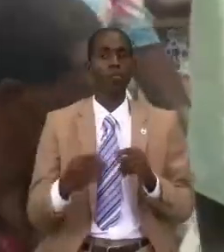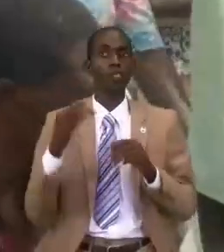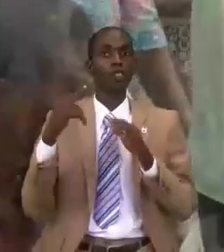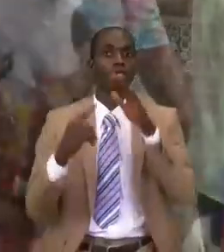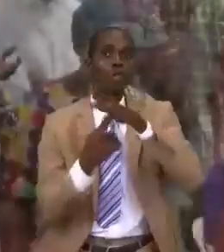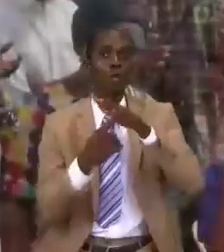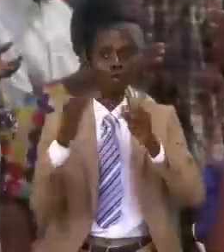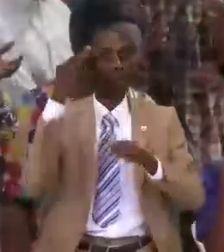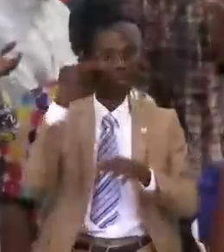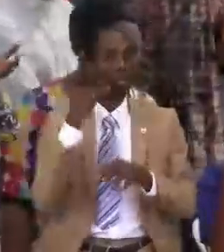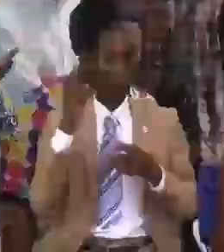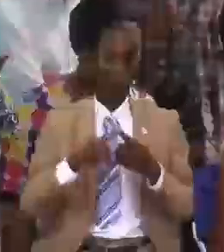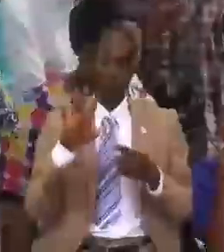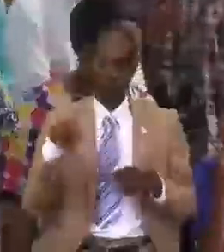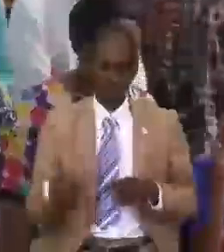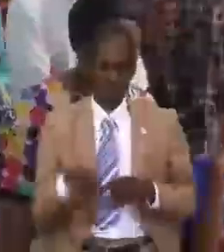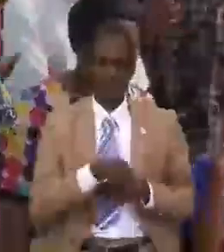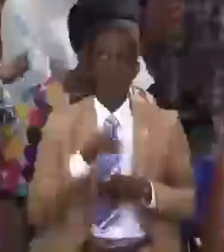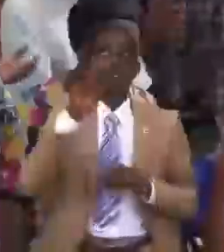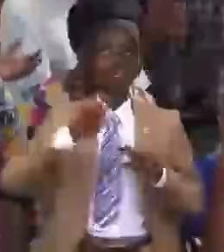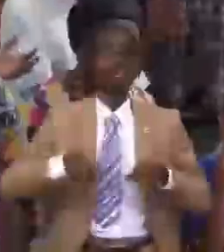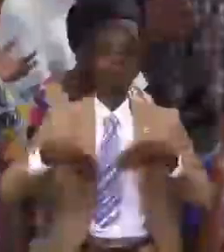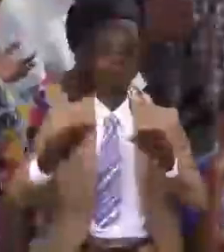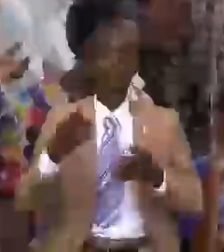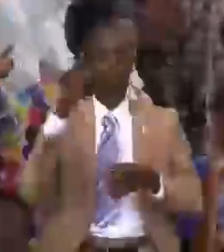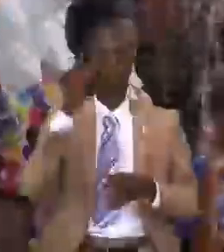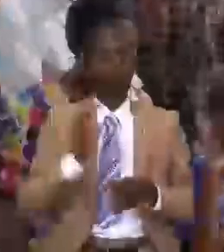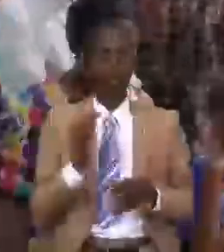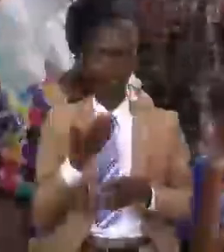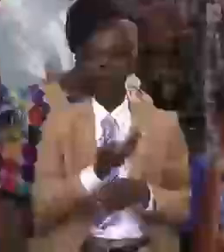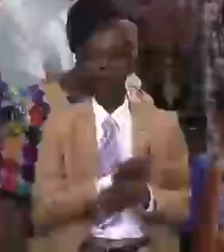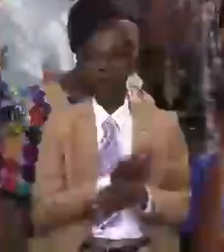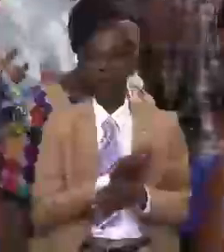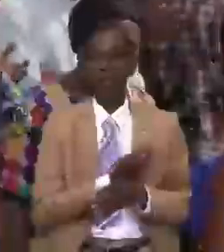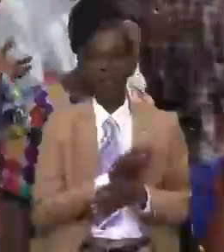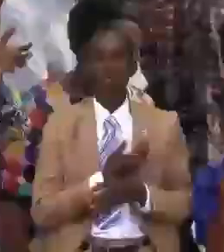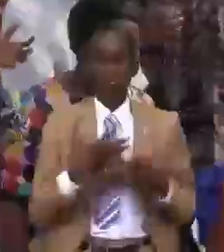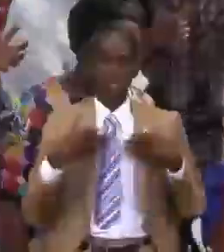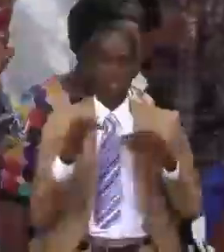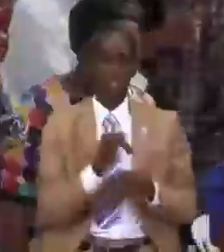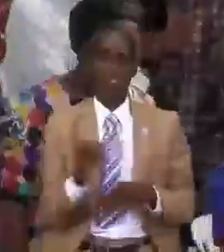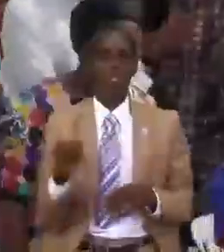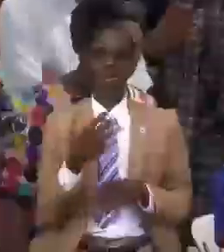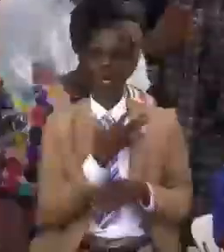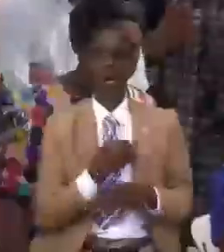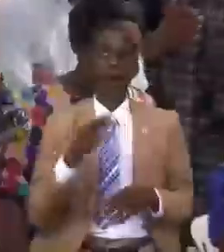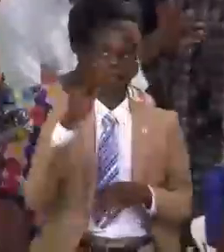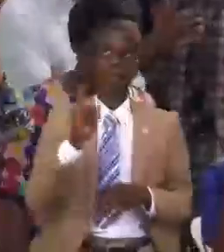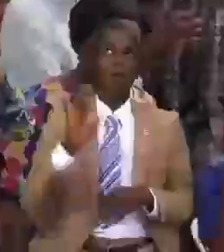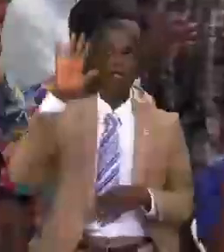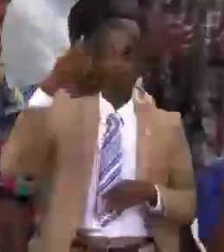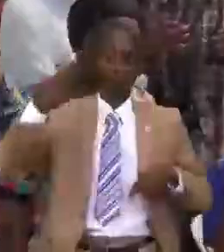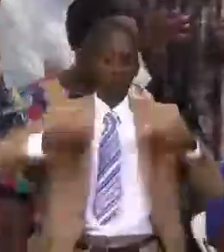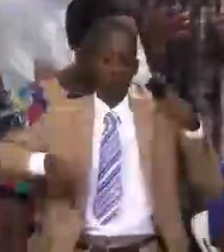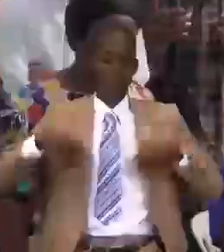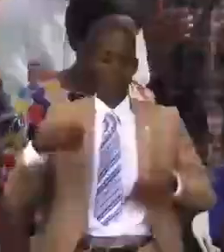our cure, for our healing. And by his stripes, we are healed. You can call